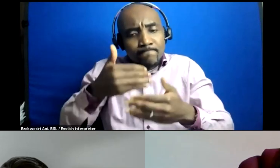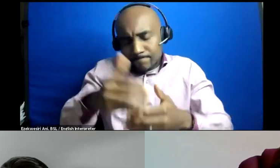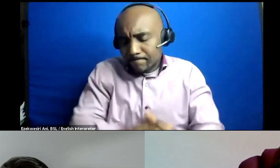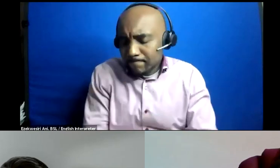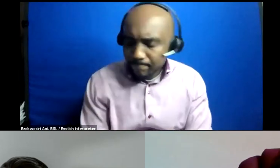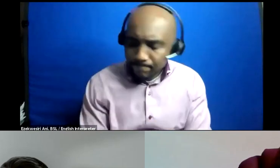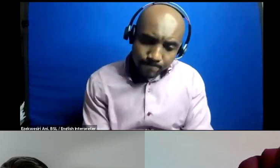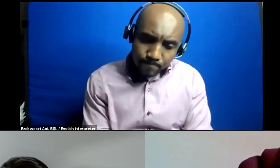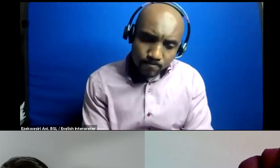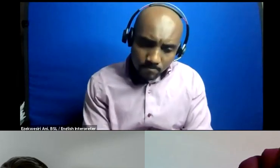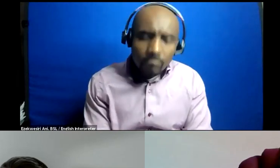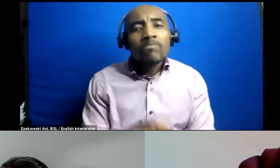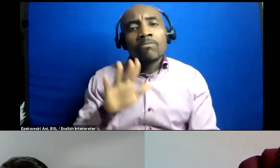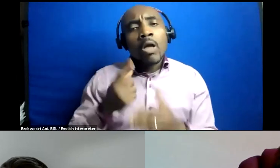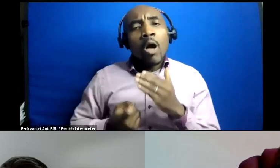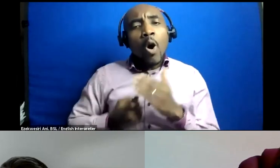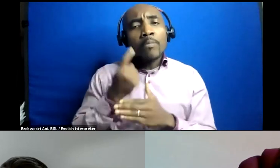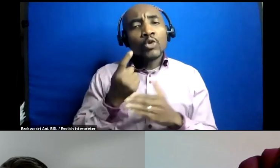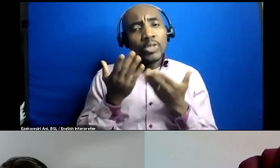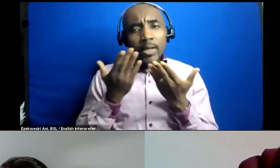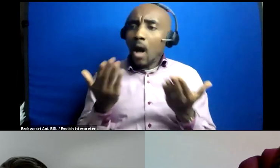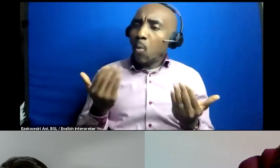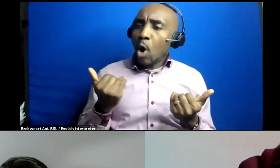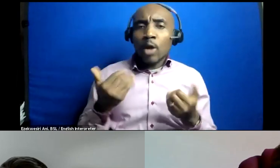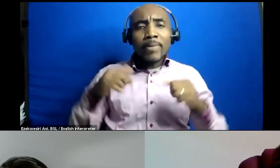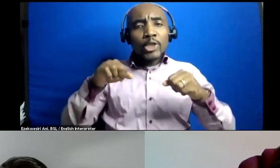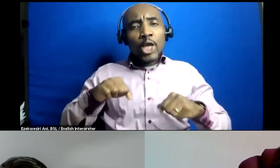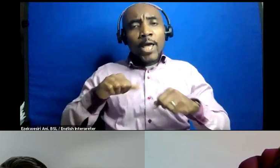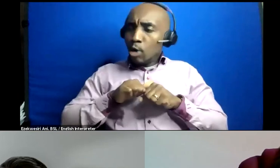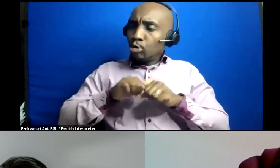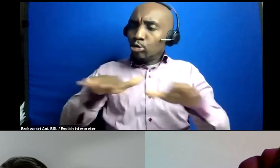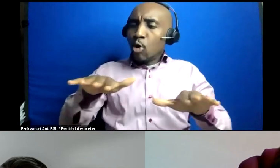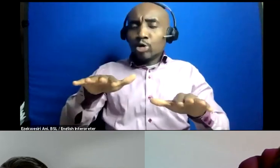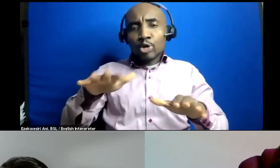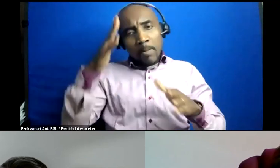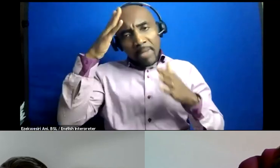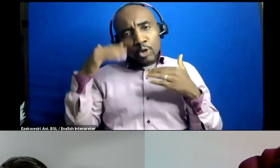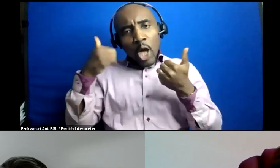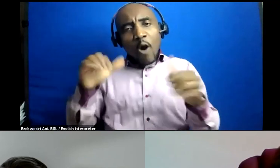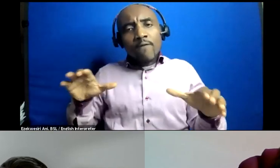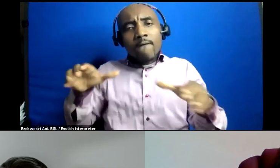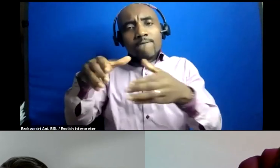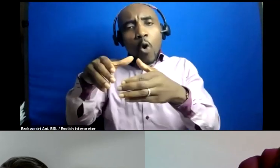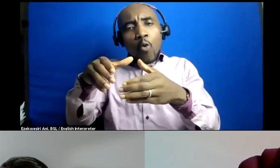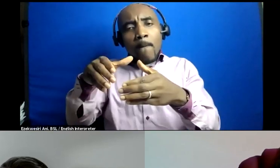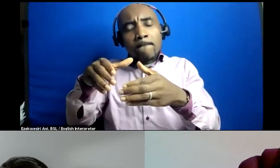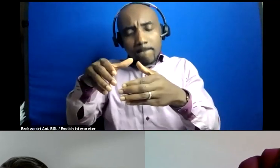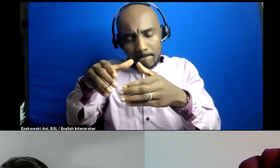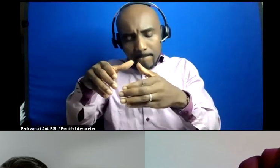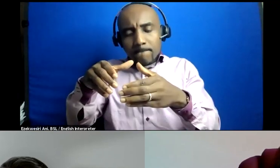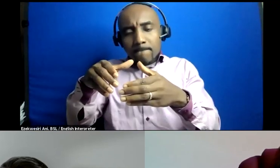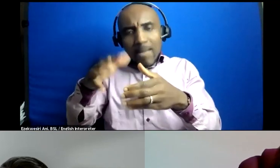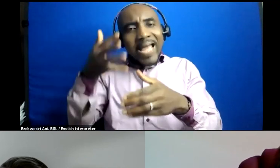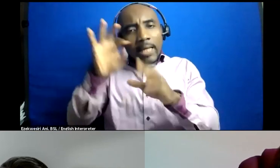I welcome this opportunity as chair to launch the Mental Health Forum Committee Ethnic Minority Subgroup.